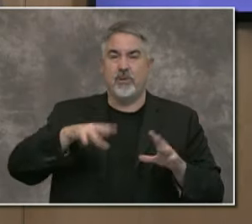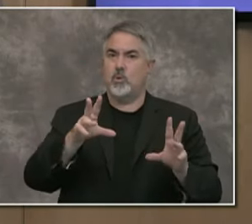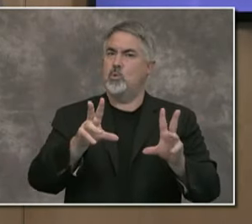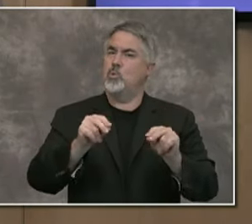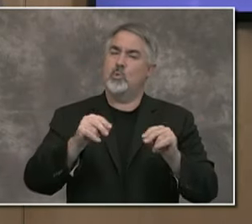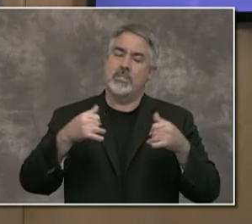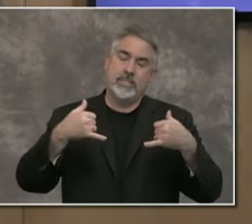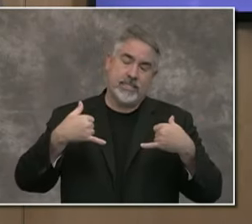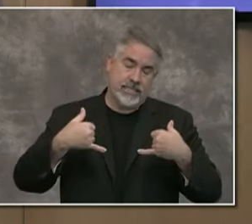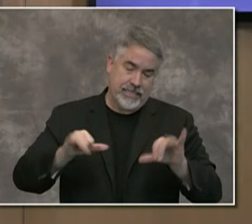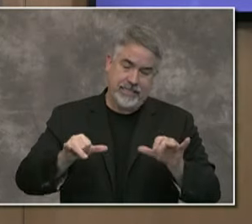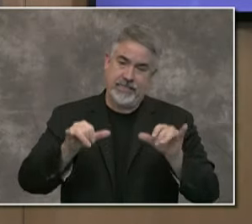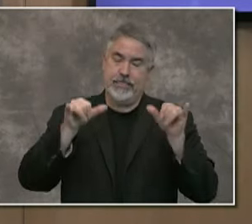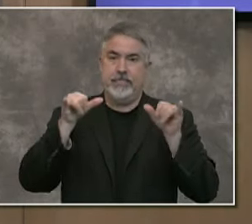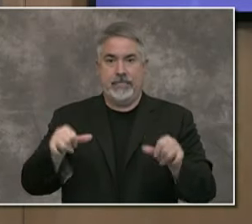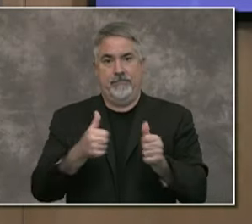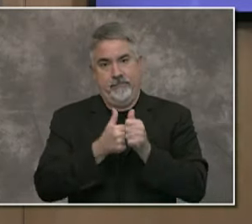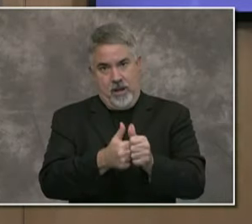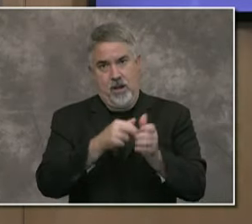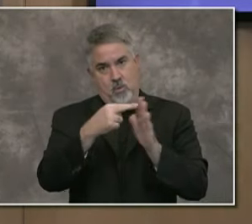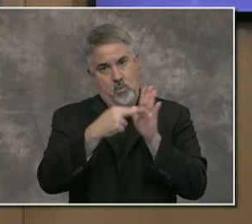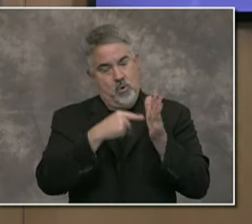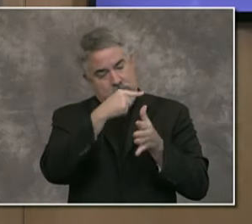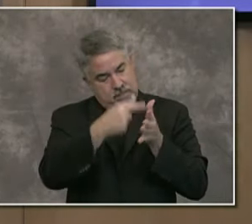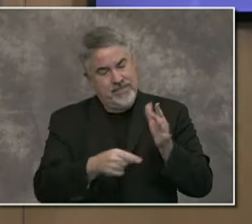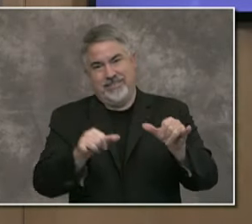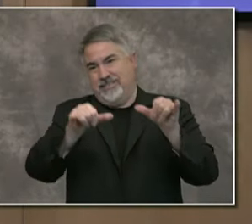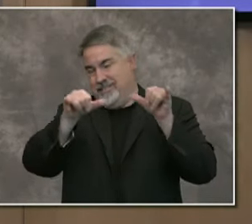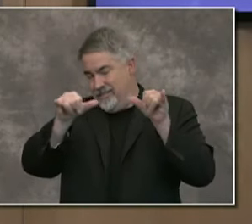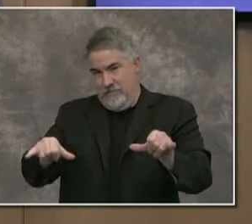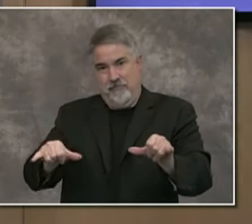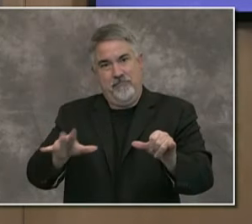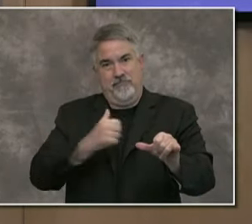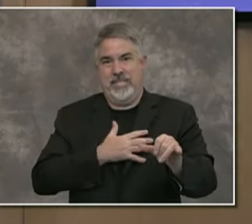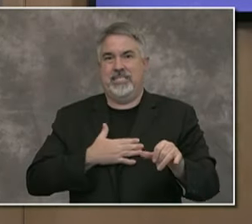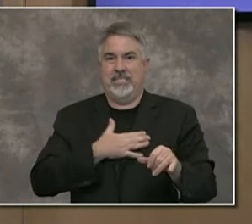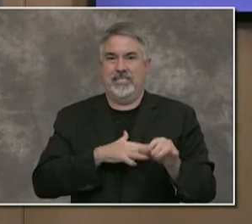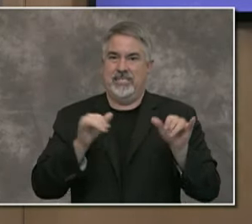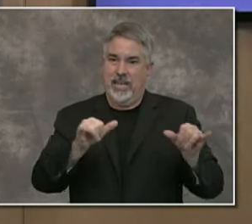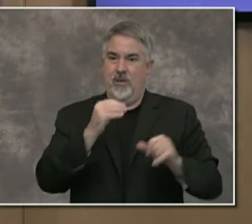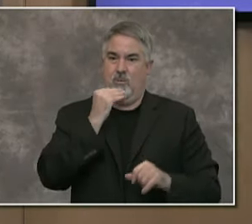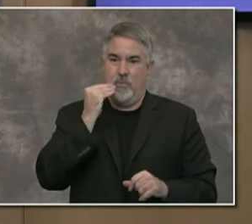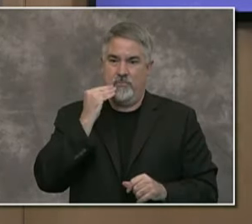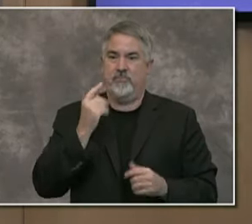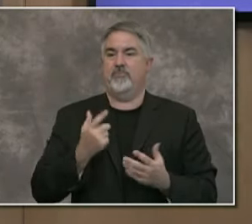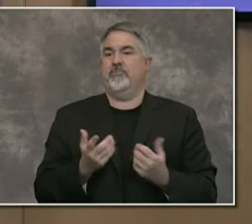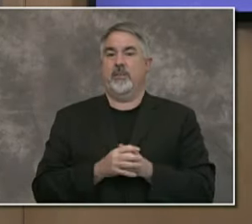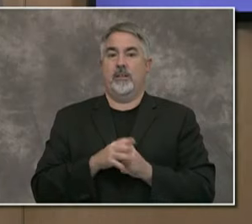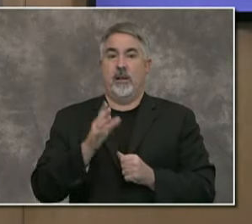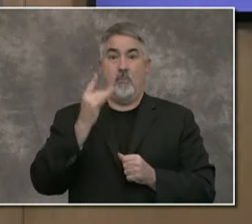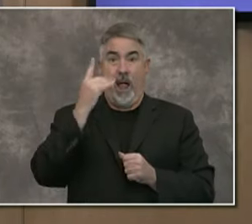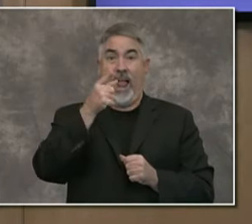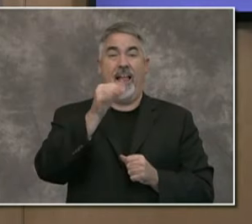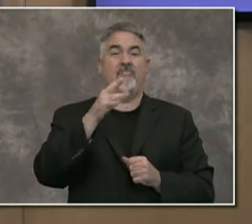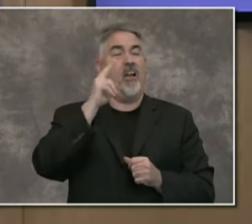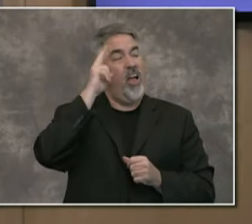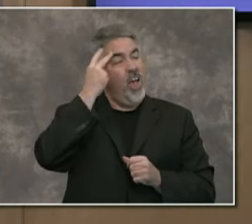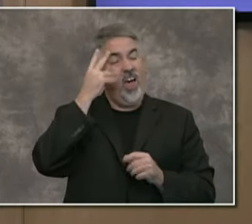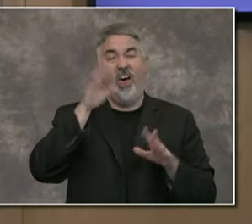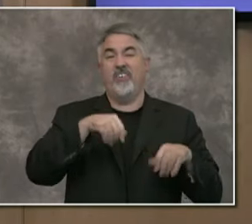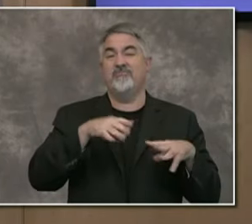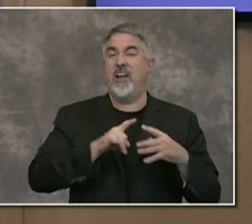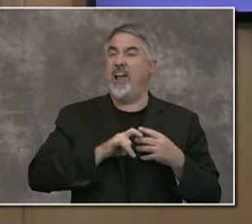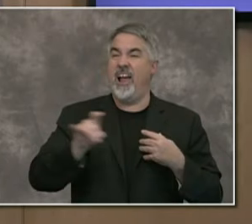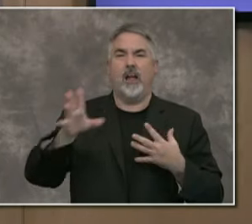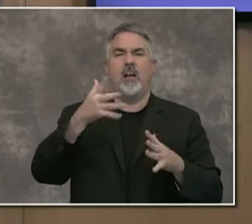deviate from the current guidance, or else everything can be undone in an instance. We know for a fact that our current restrictions and